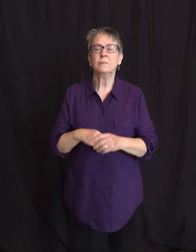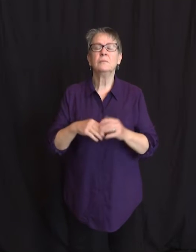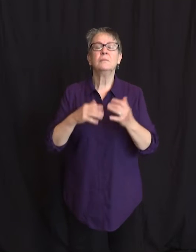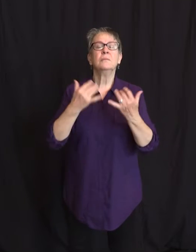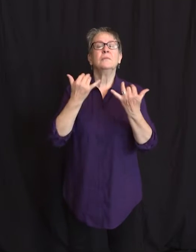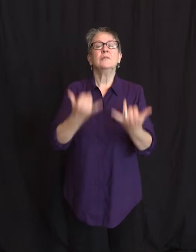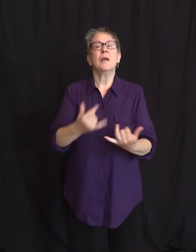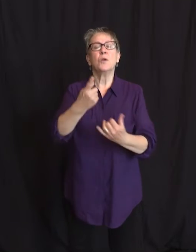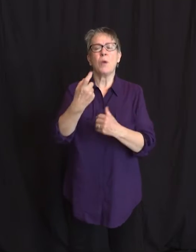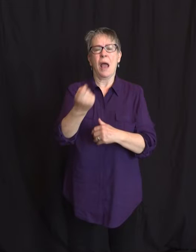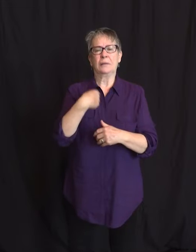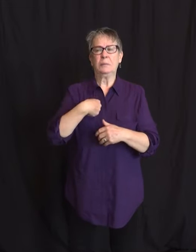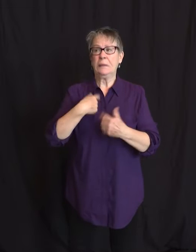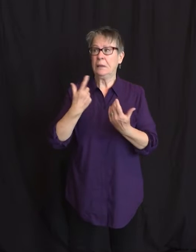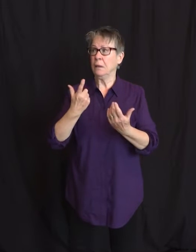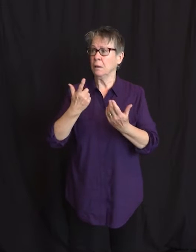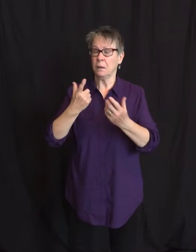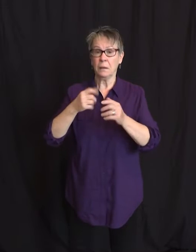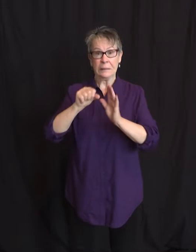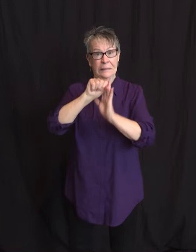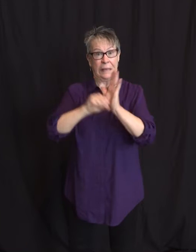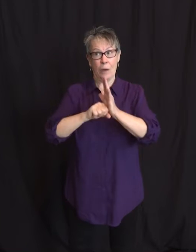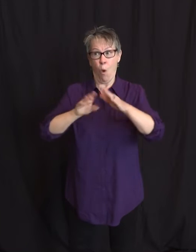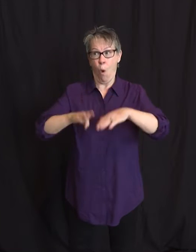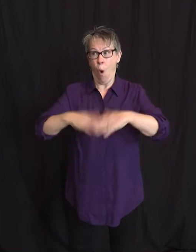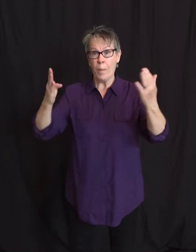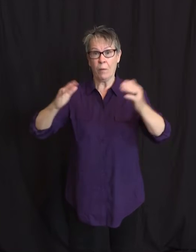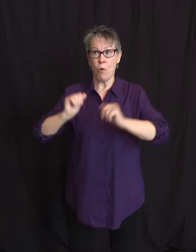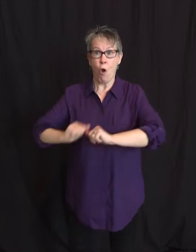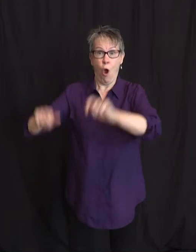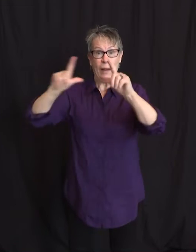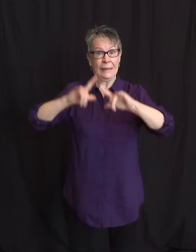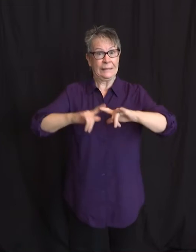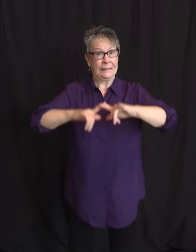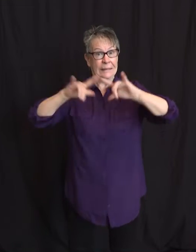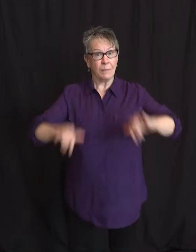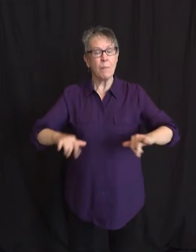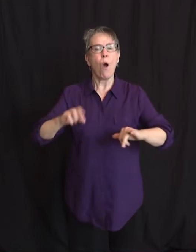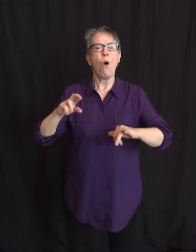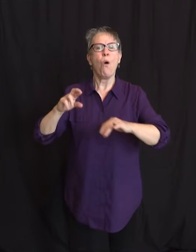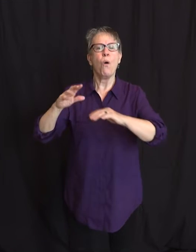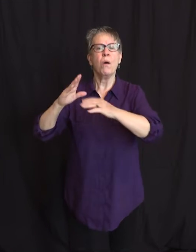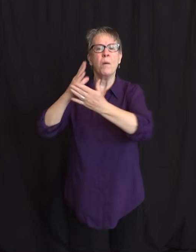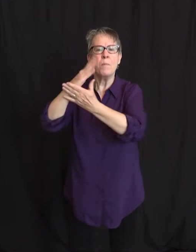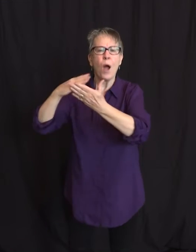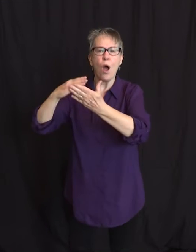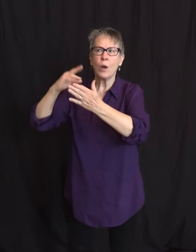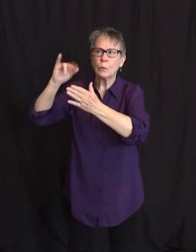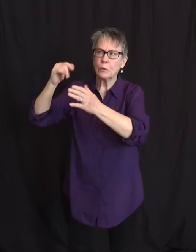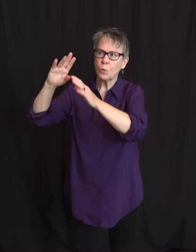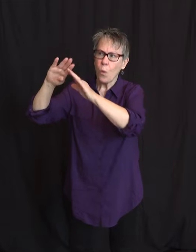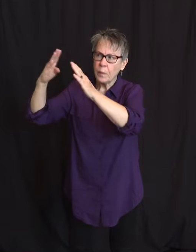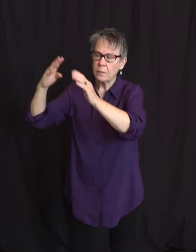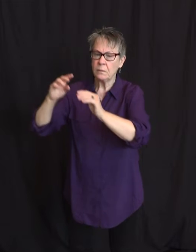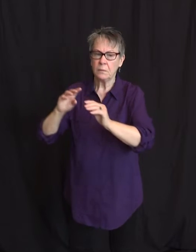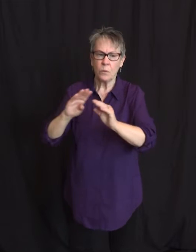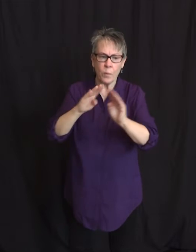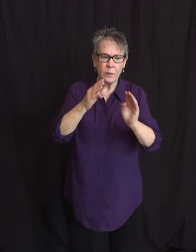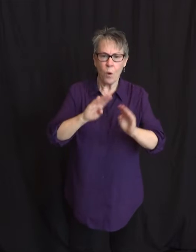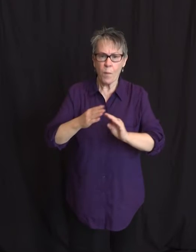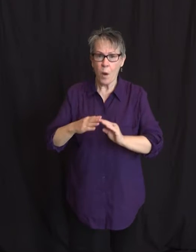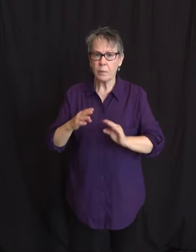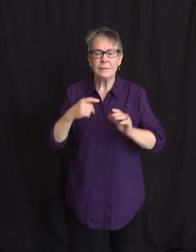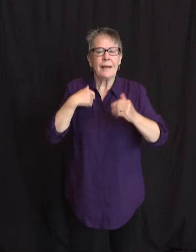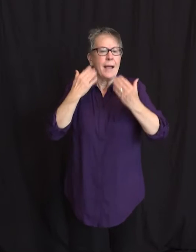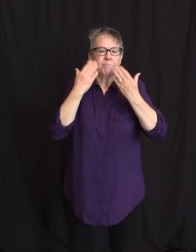statewide. I've used this example before, but it must be referred to again because